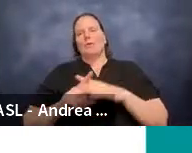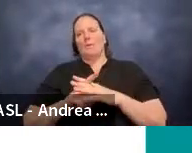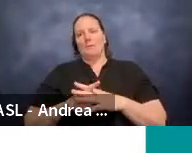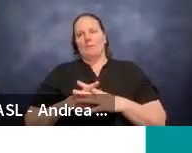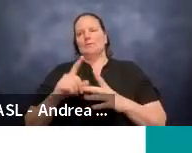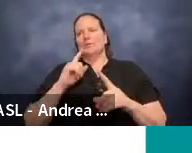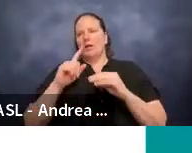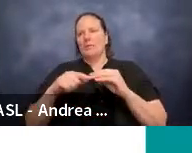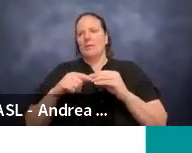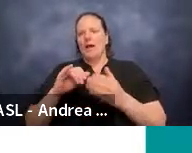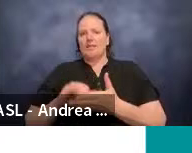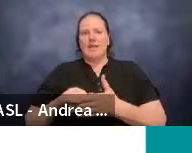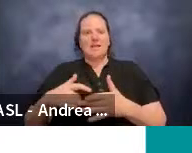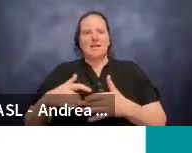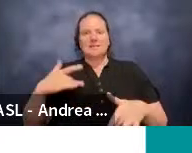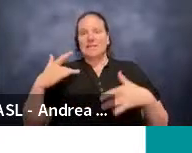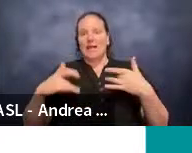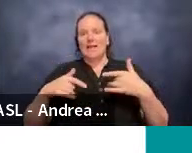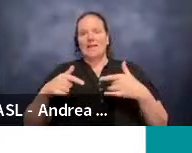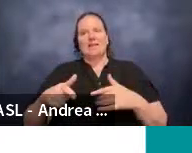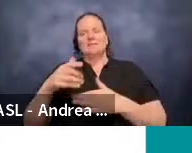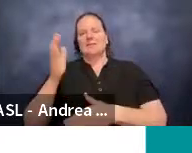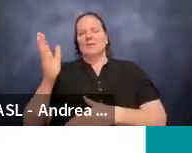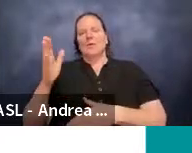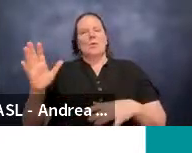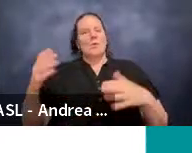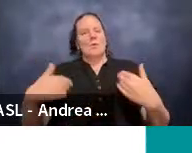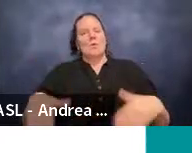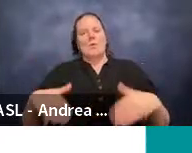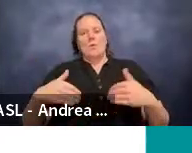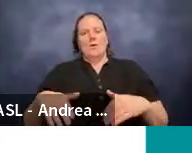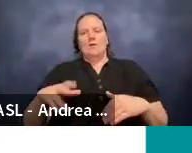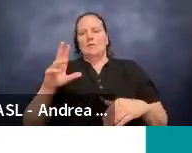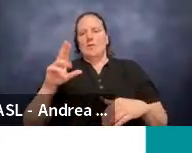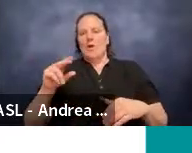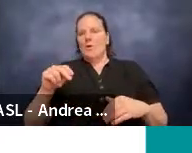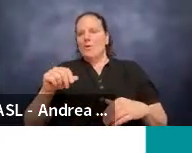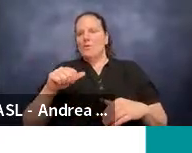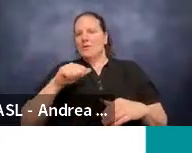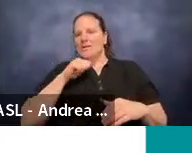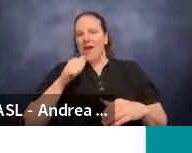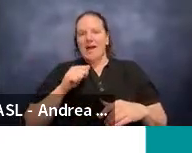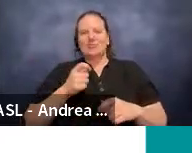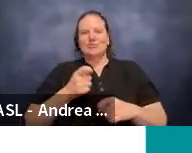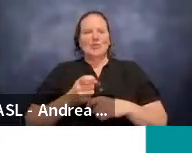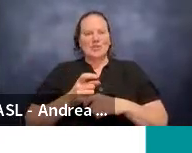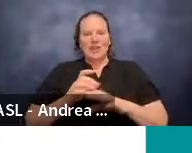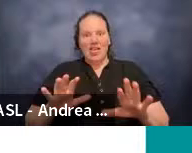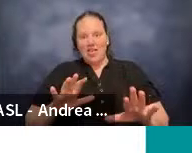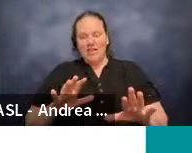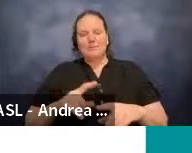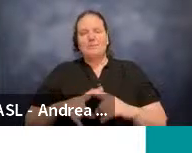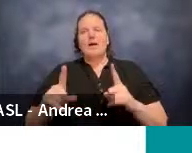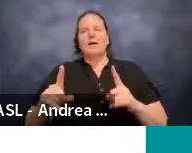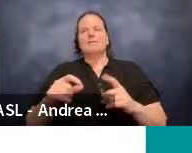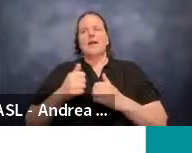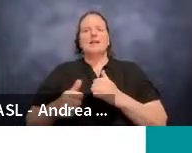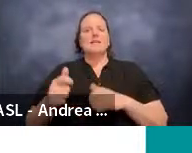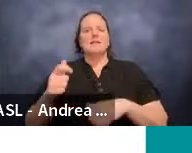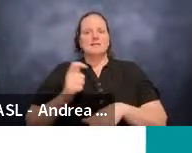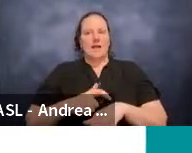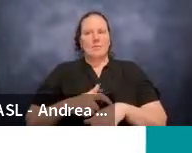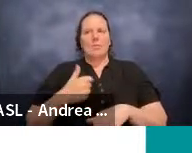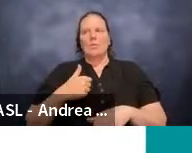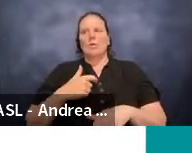about how exciting this presentation was. And no, we're not being tongue in cheek, but I think anytime we're talking